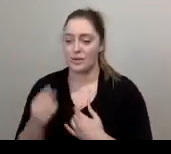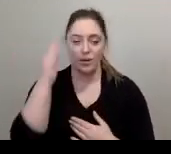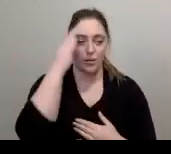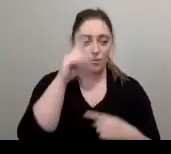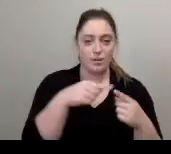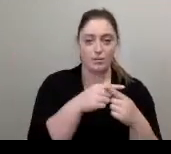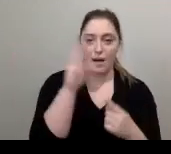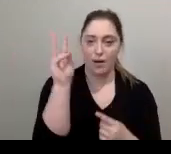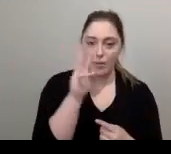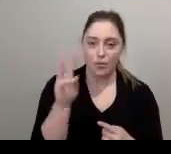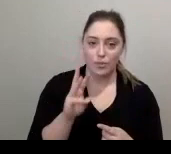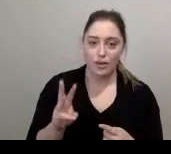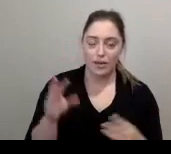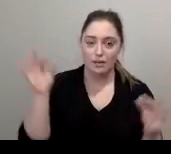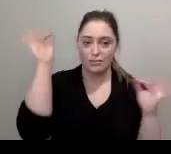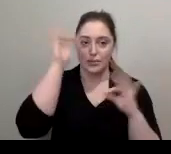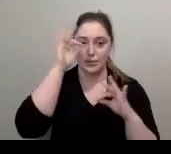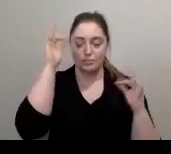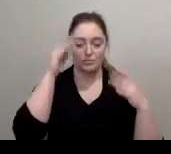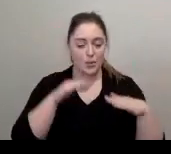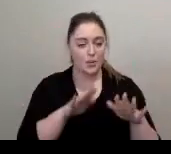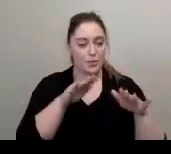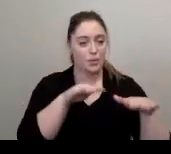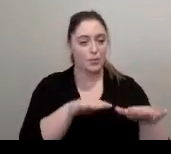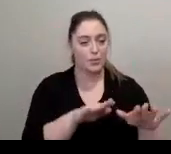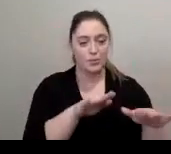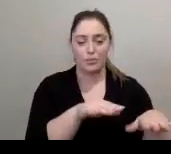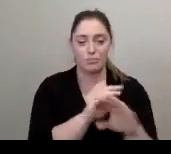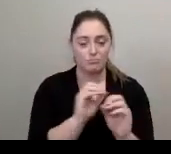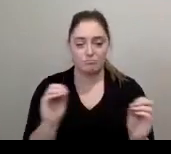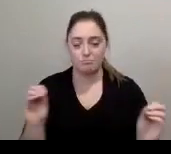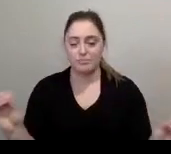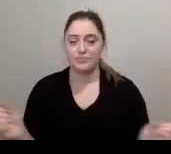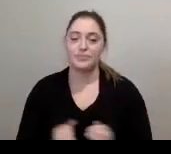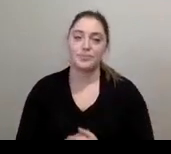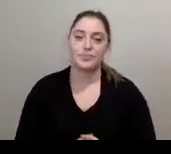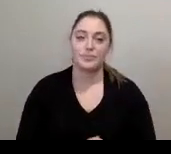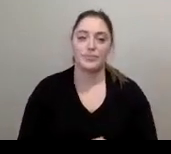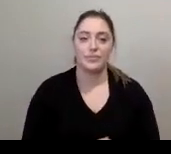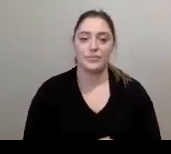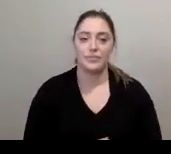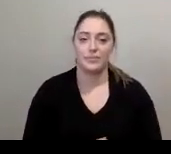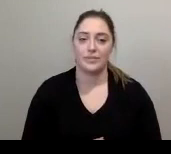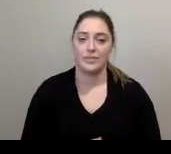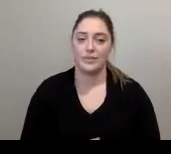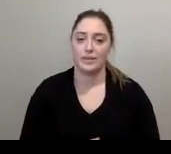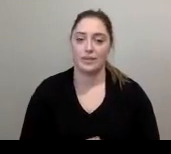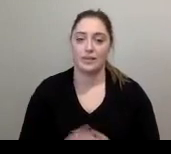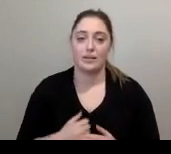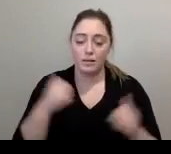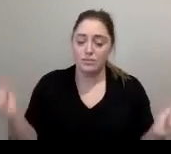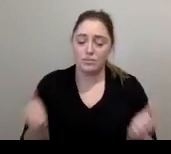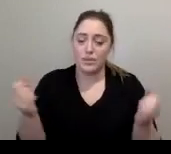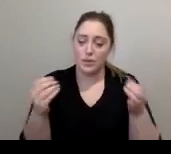we know about the ways of the weather? I don't know much about where